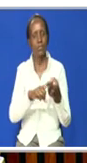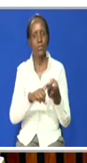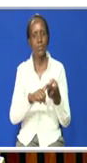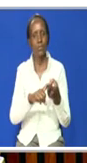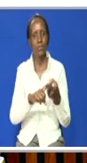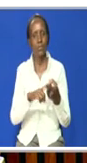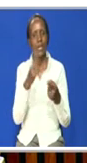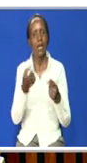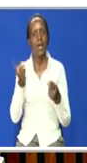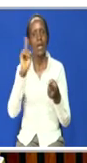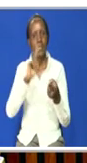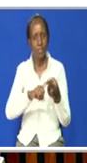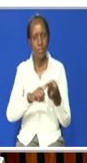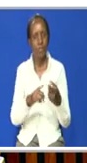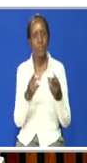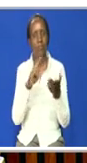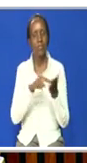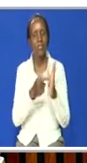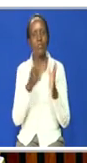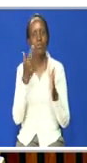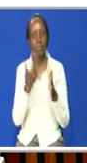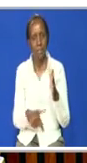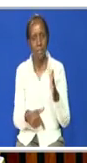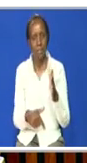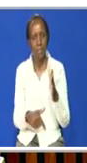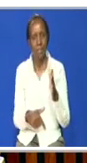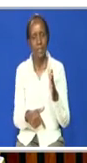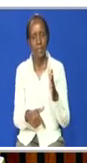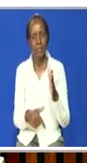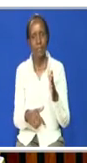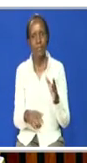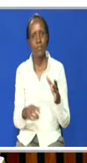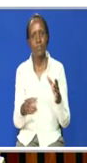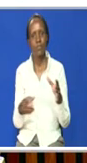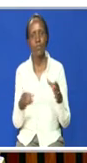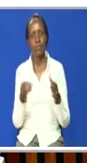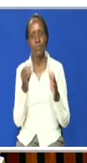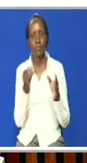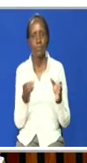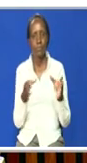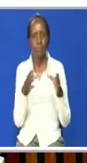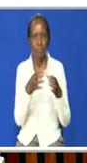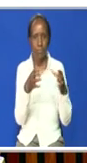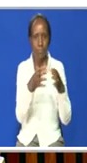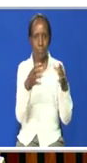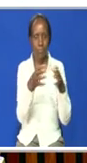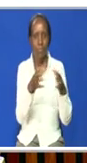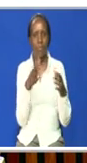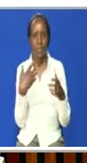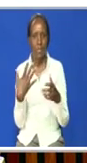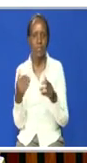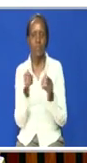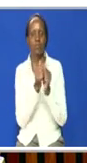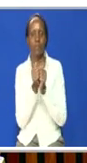Addition simply means putting things together.